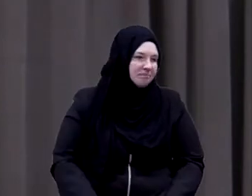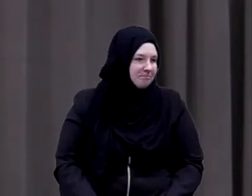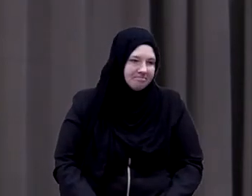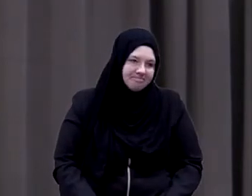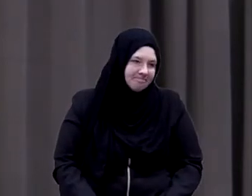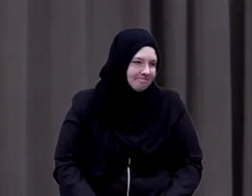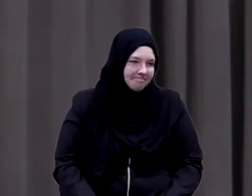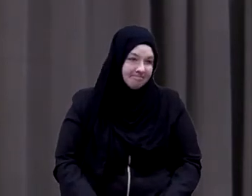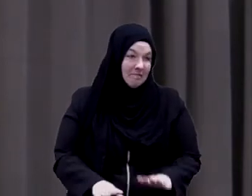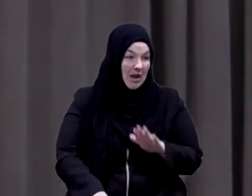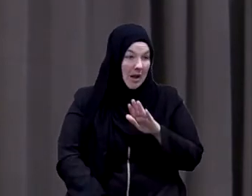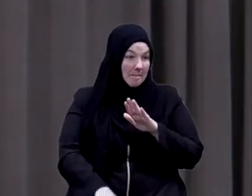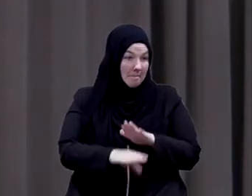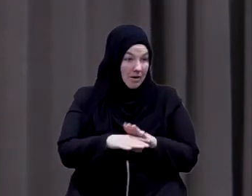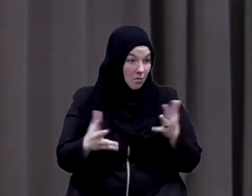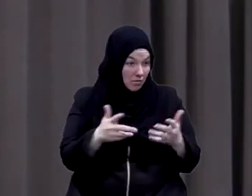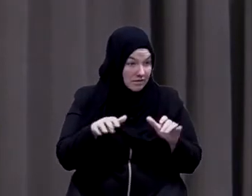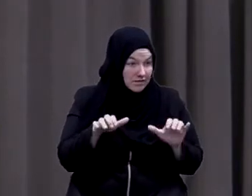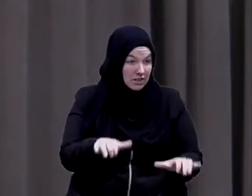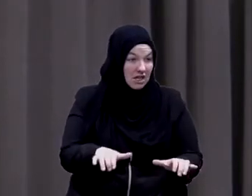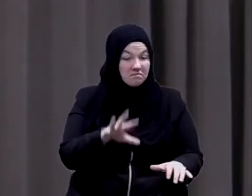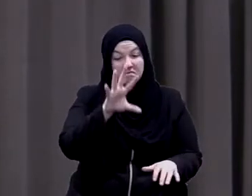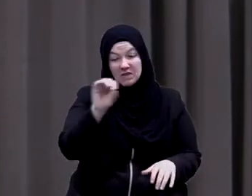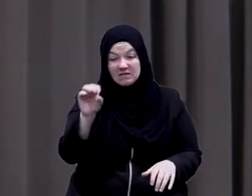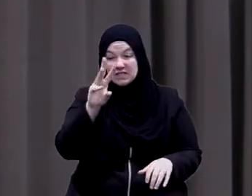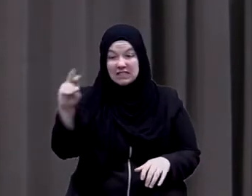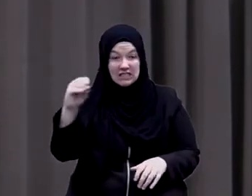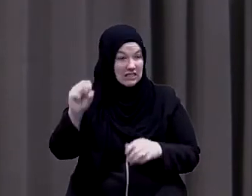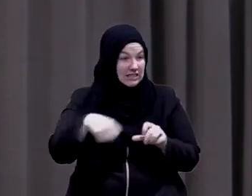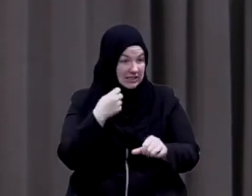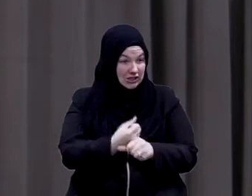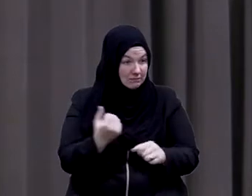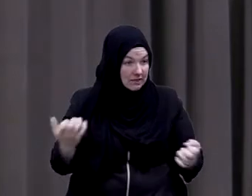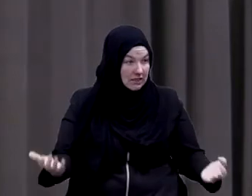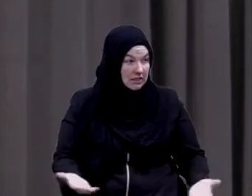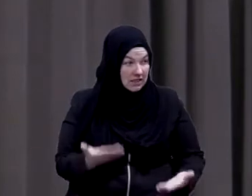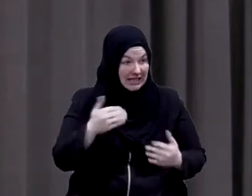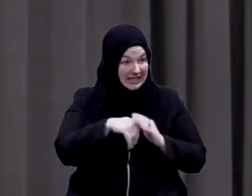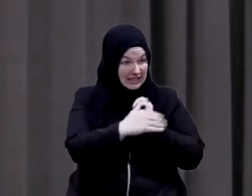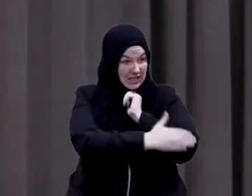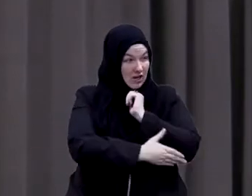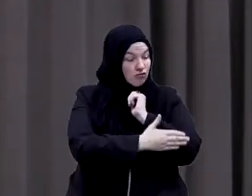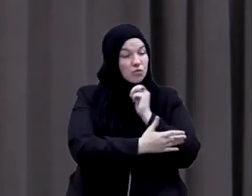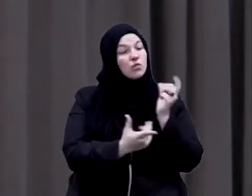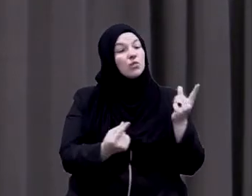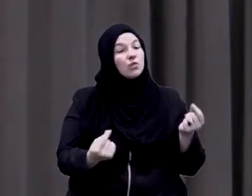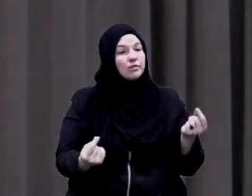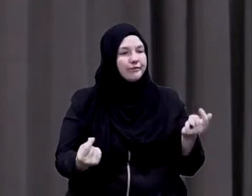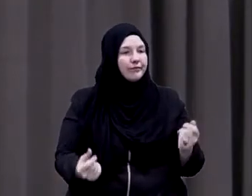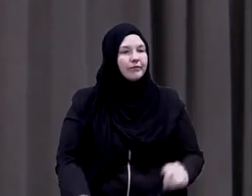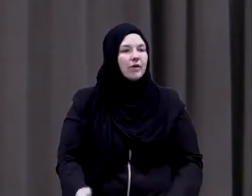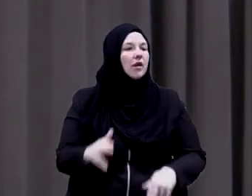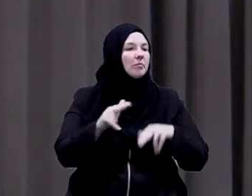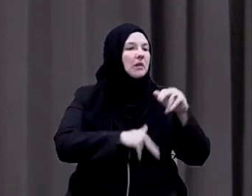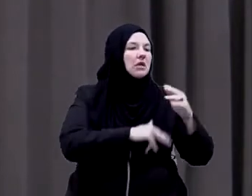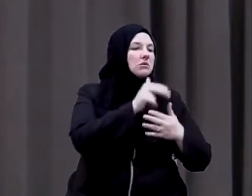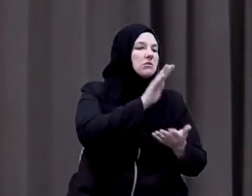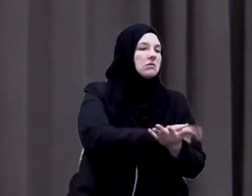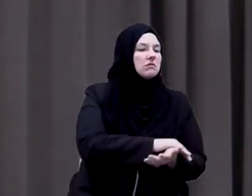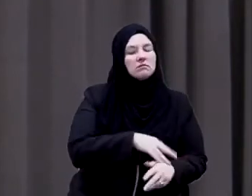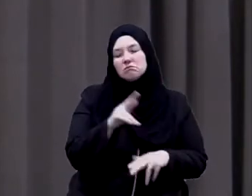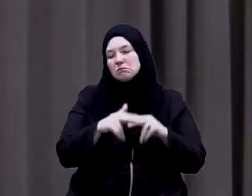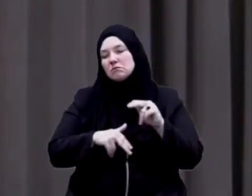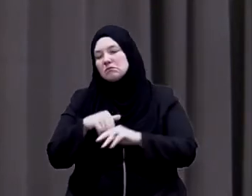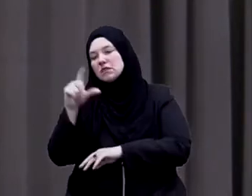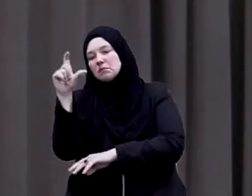The maximum we have done over 50, 60 years being here in this country is build a school, build a